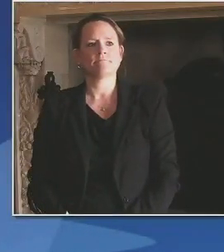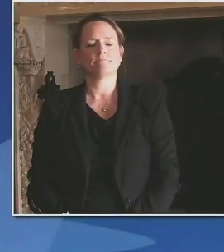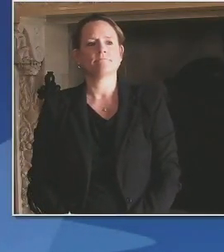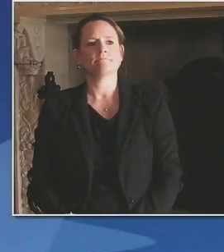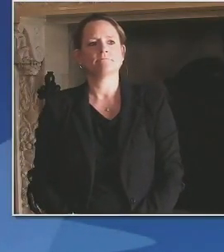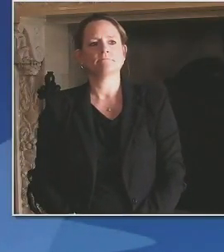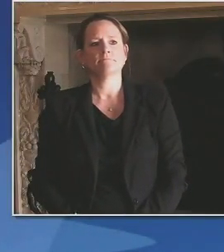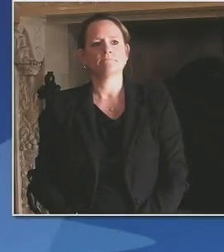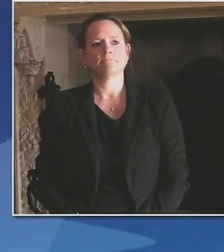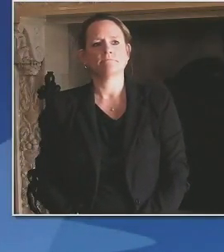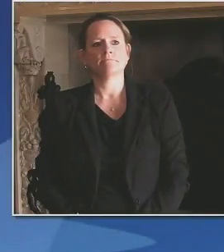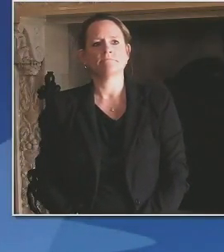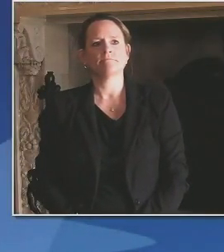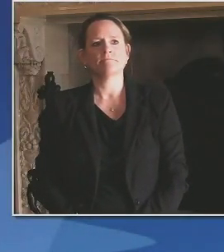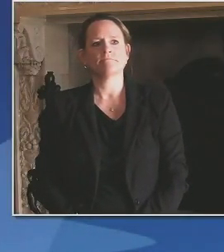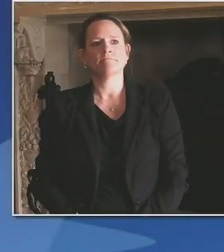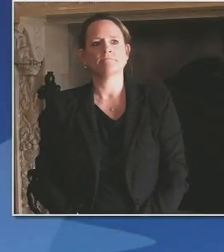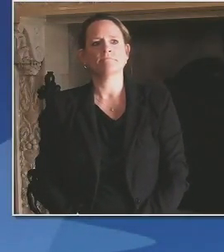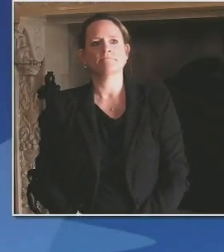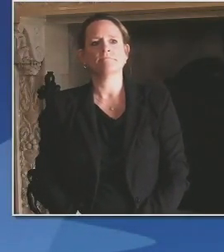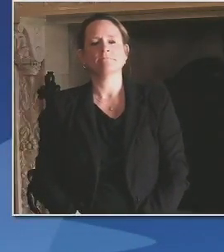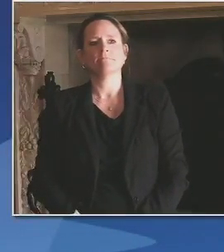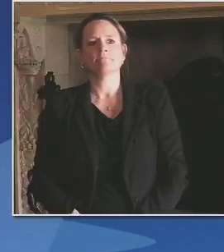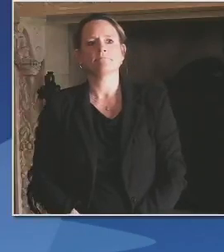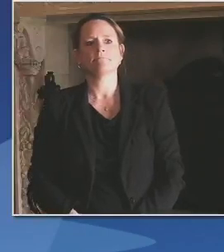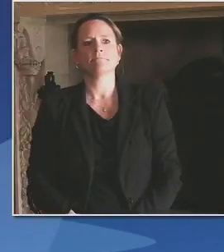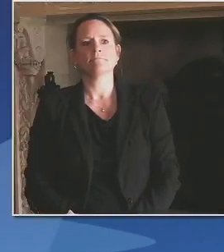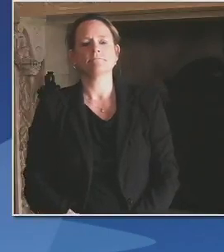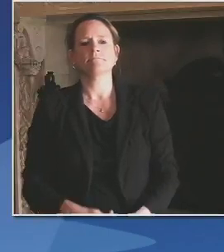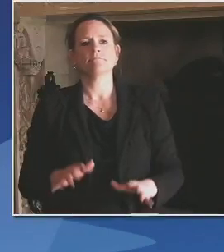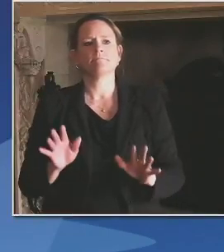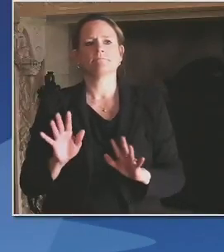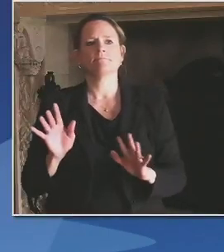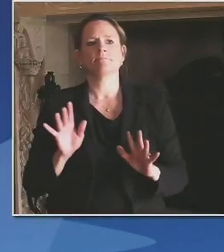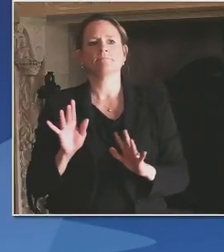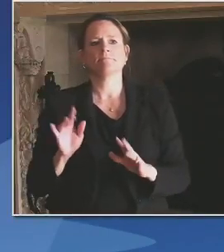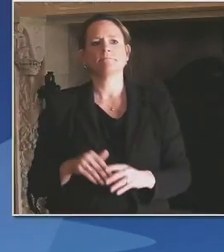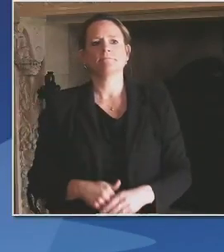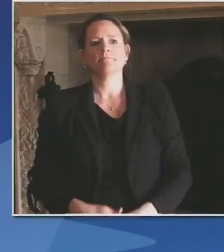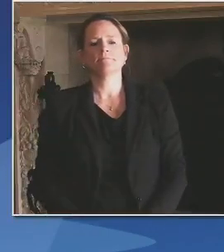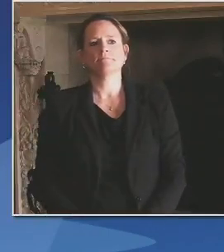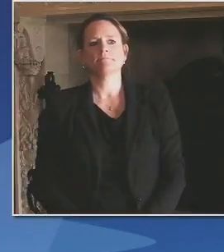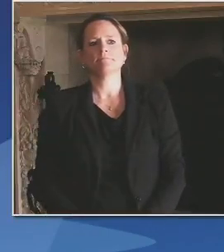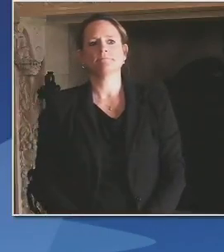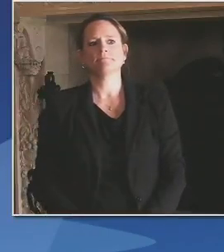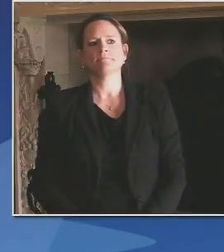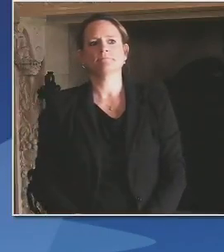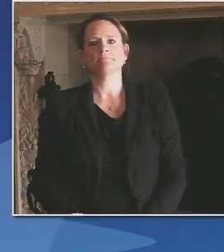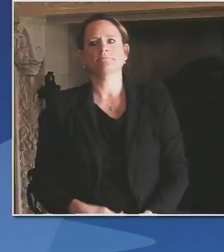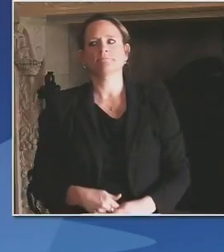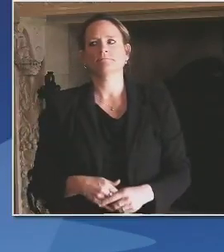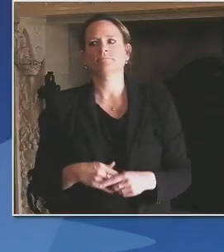at Excuse me, this is Katie Ann. All right, Katie, why don't you go ahead?